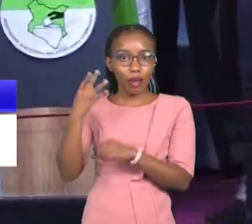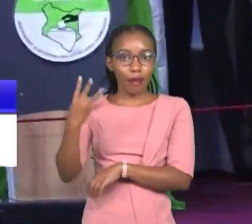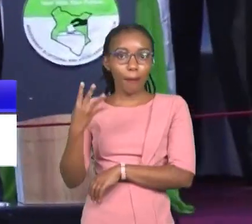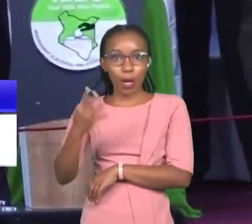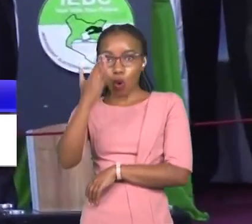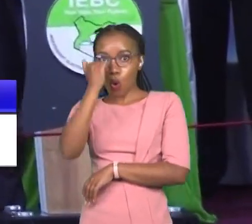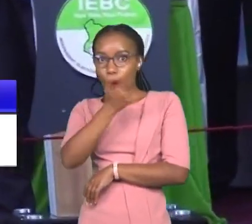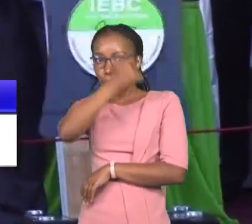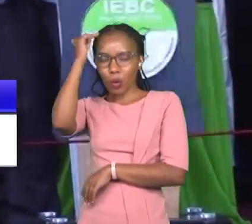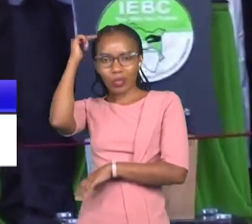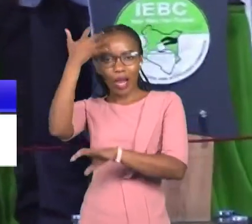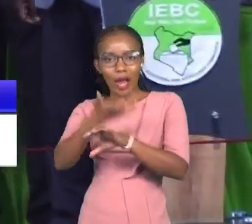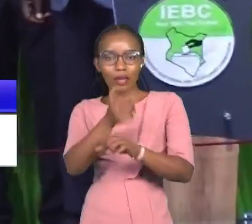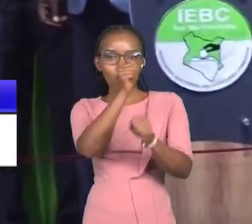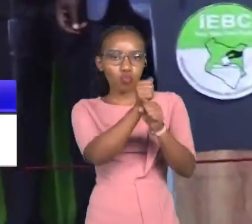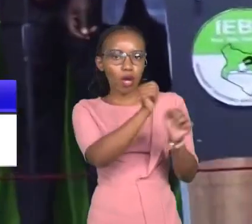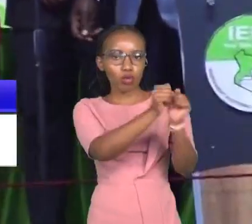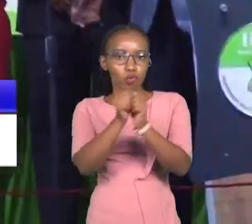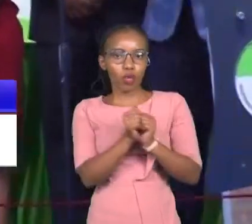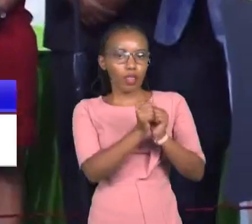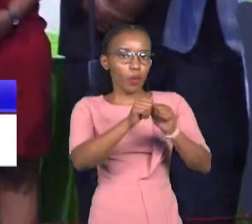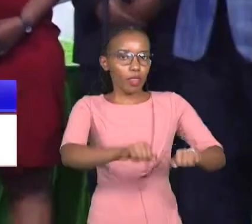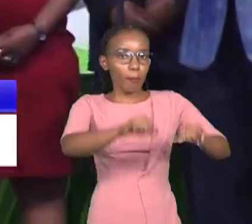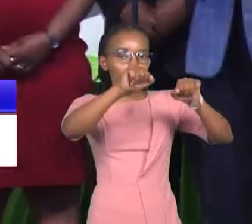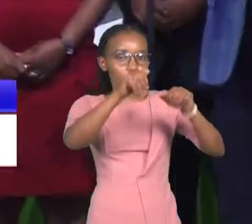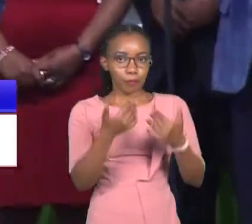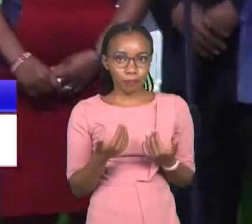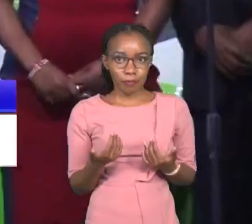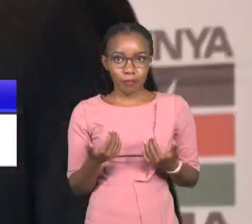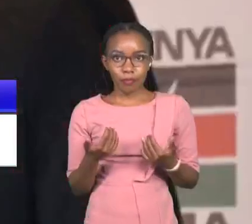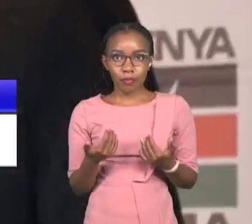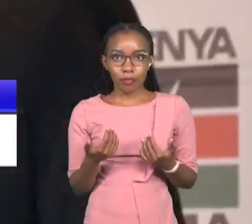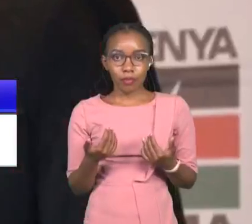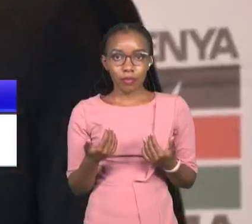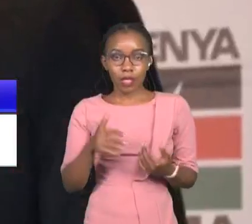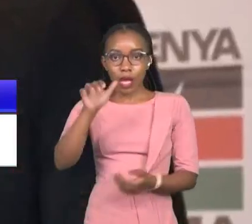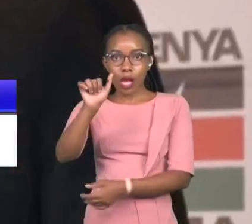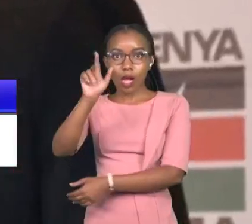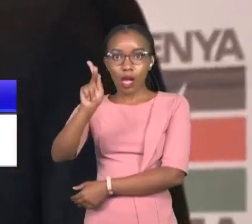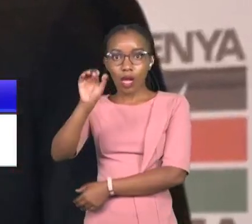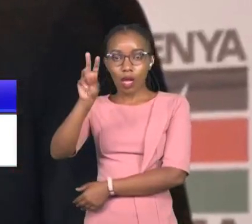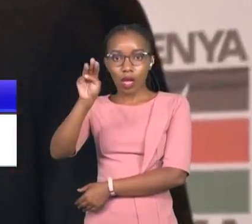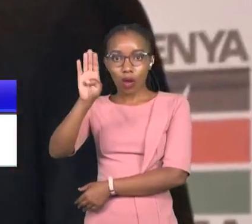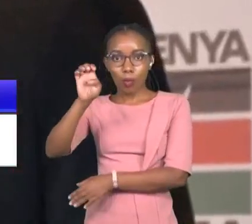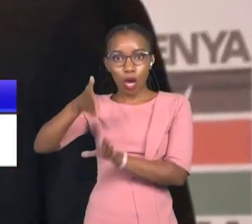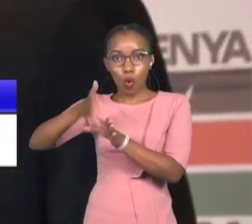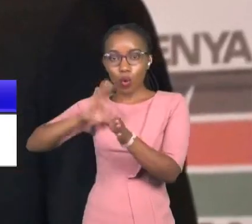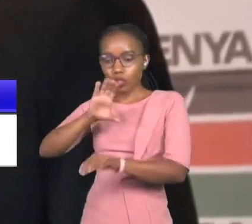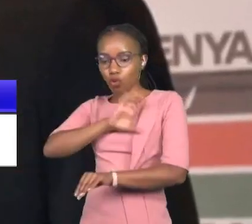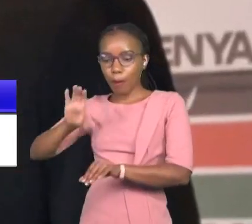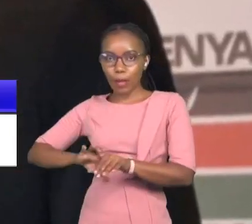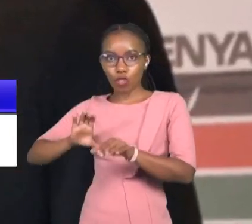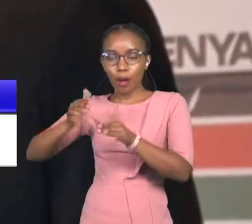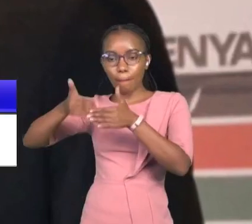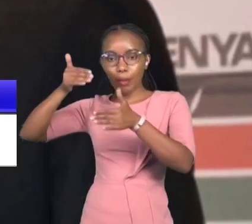it was difficult to work with the chairman Wafula Chebukati. Roslyn Akombe, on her hand, left the commission before the